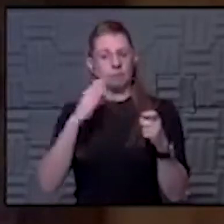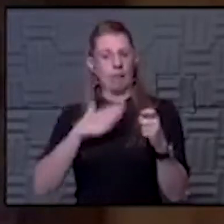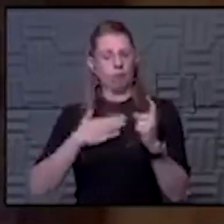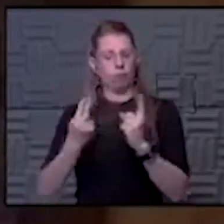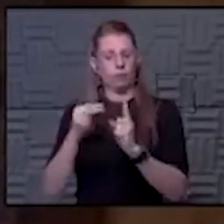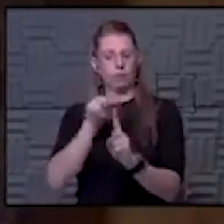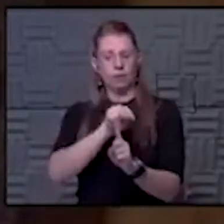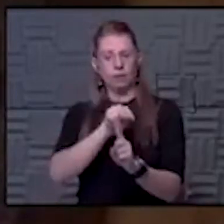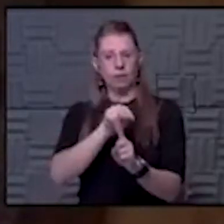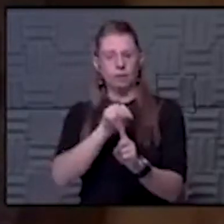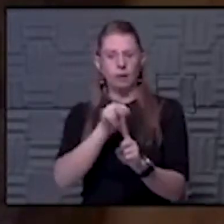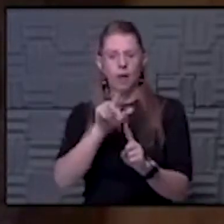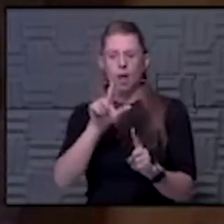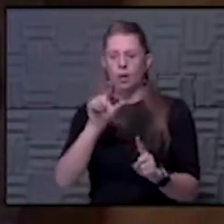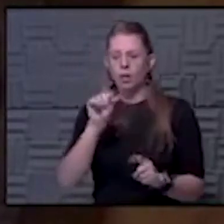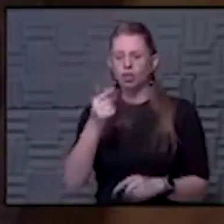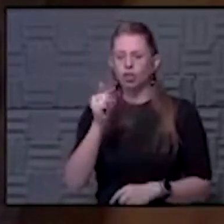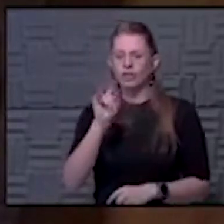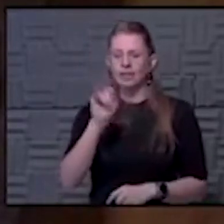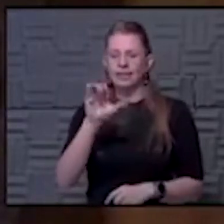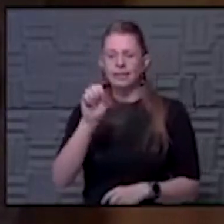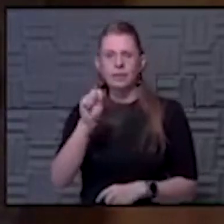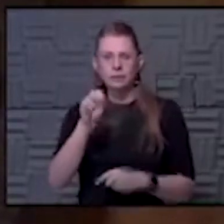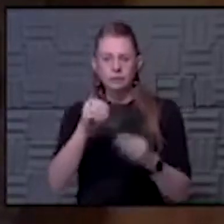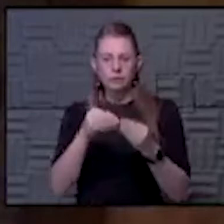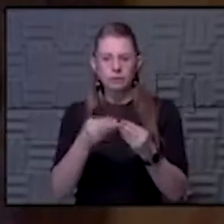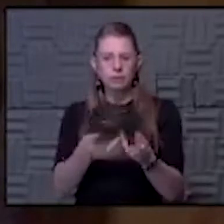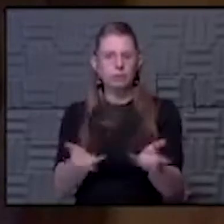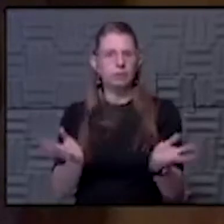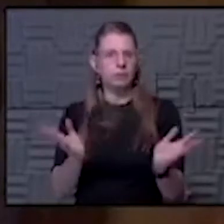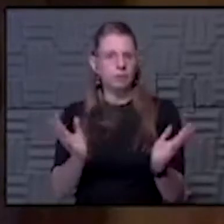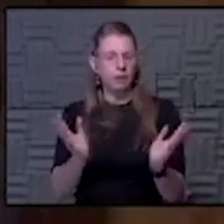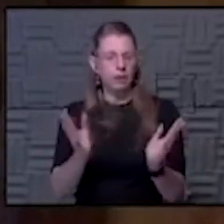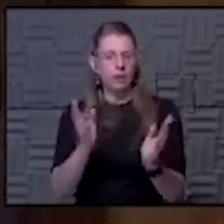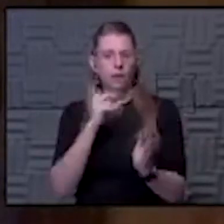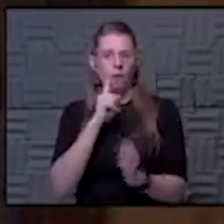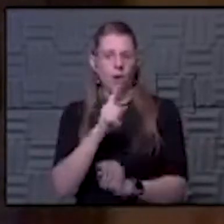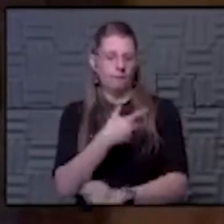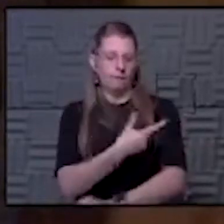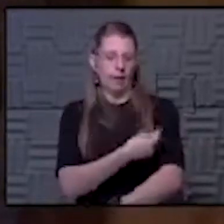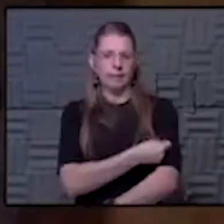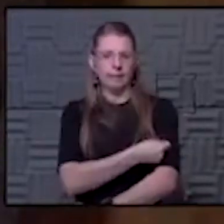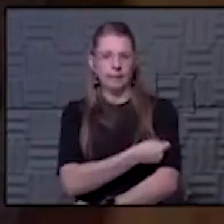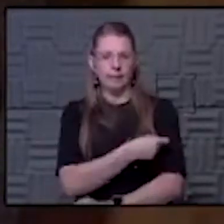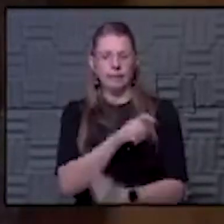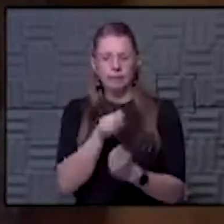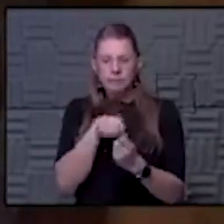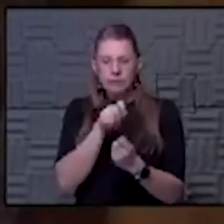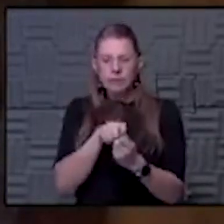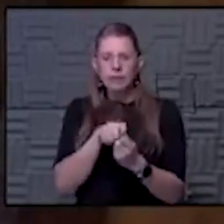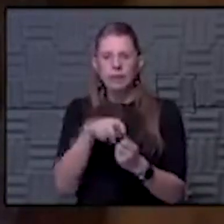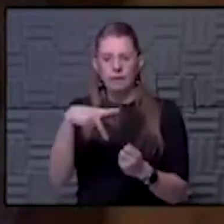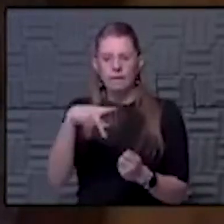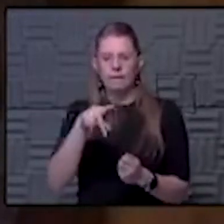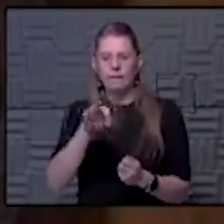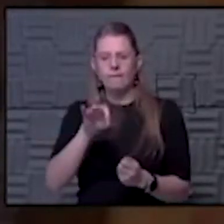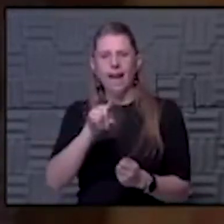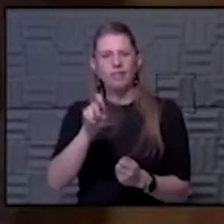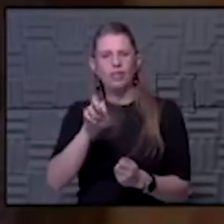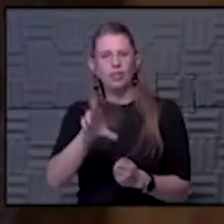the logistics of distribution of the vaccine, particularly the Pfizer, because of